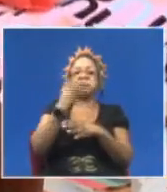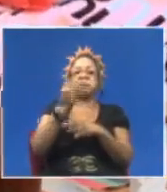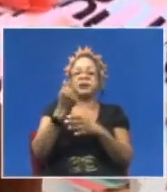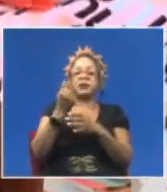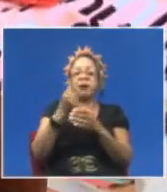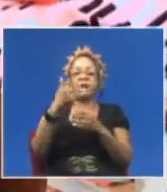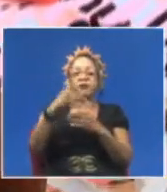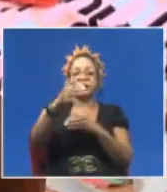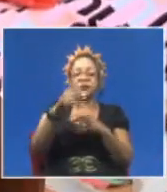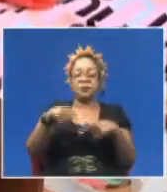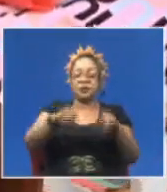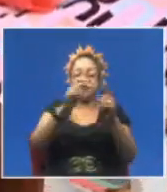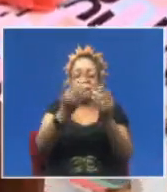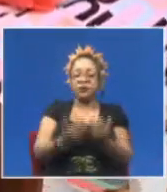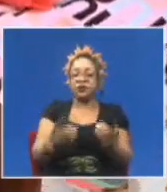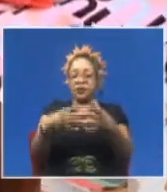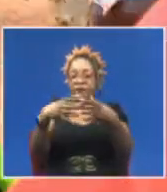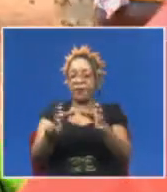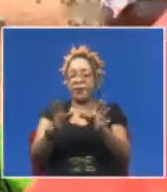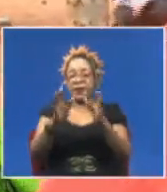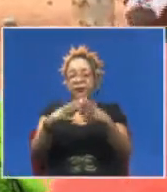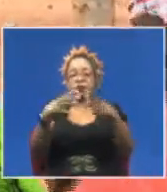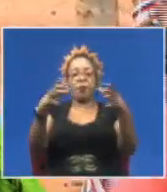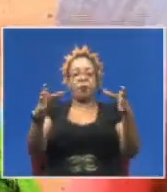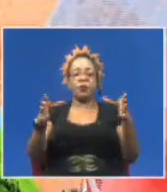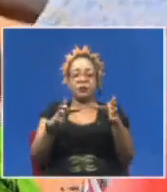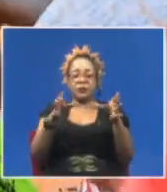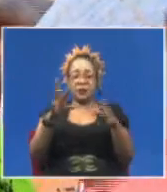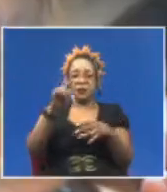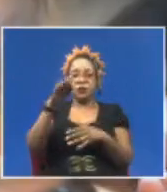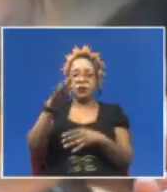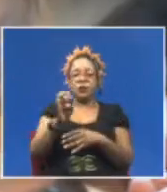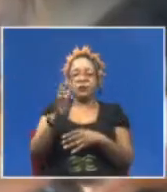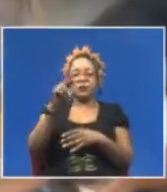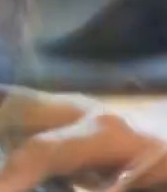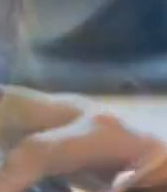their children, families and communities. Rosongwe, NTV.